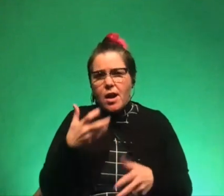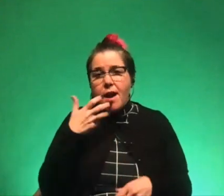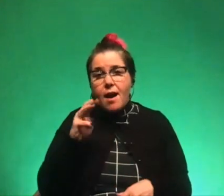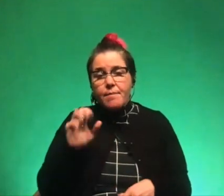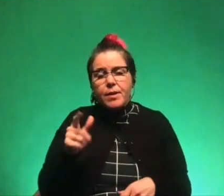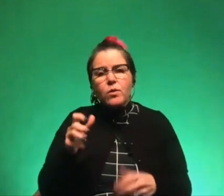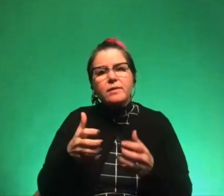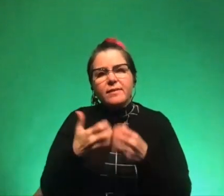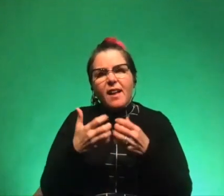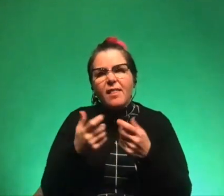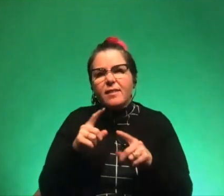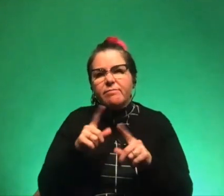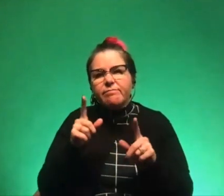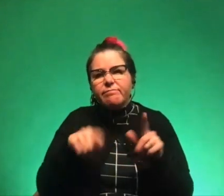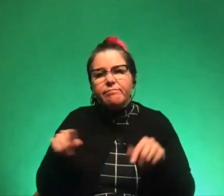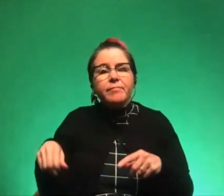or salads and things like that.